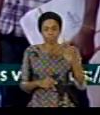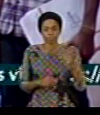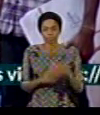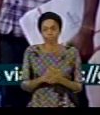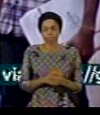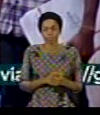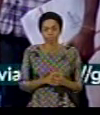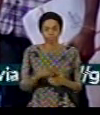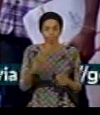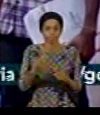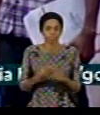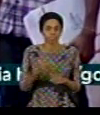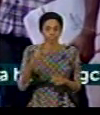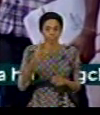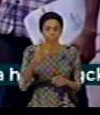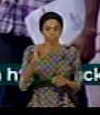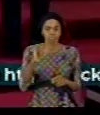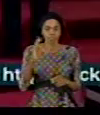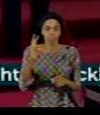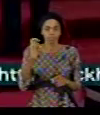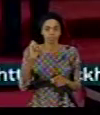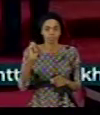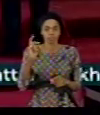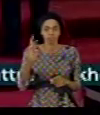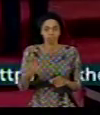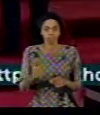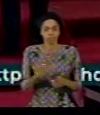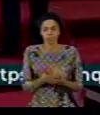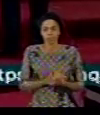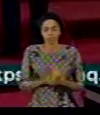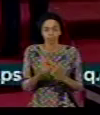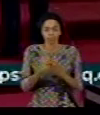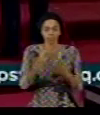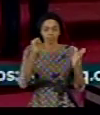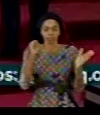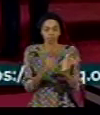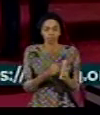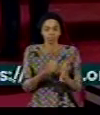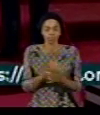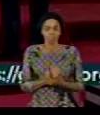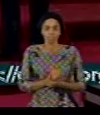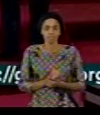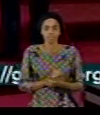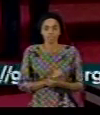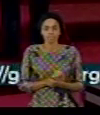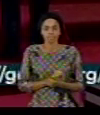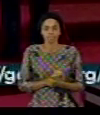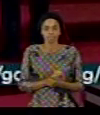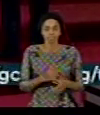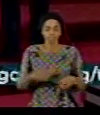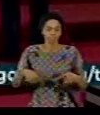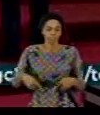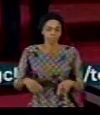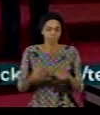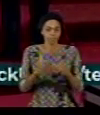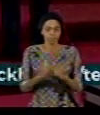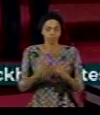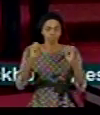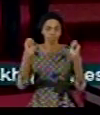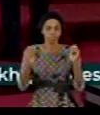at Eleme. I worship at Deeper Light Church, Church 2. During the triumphant